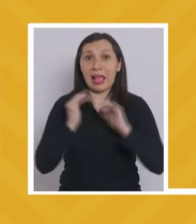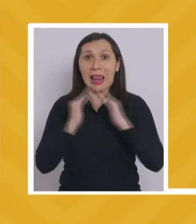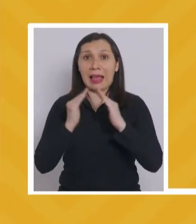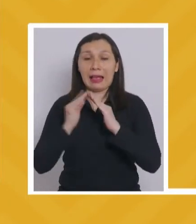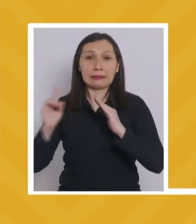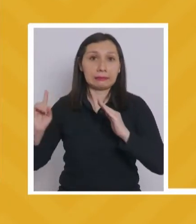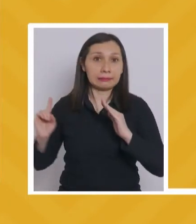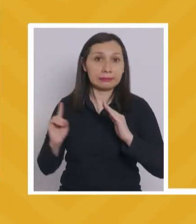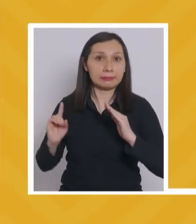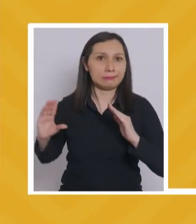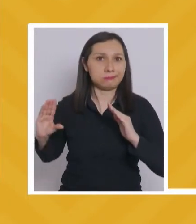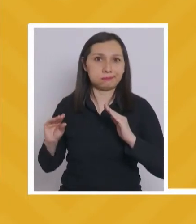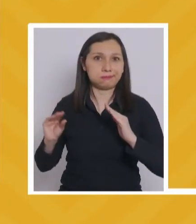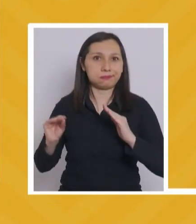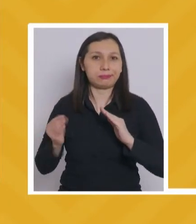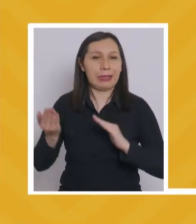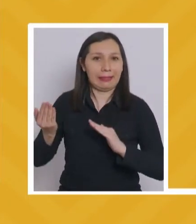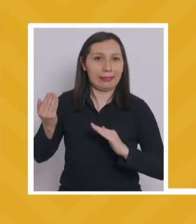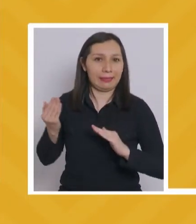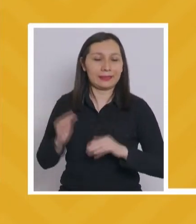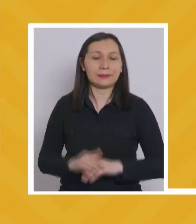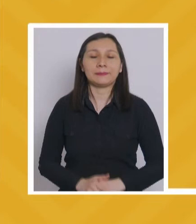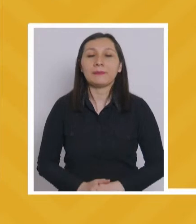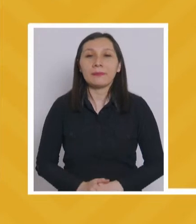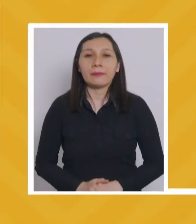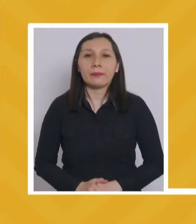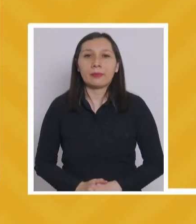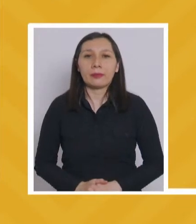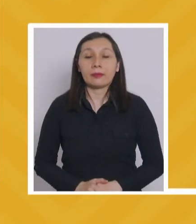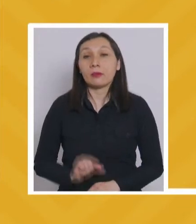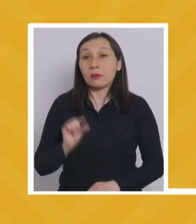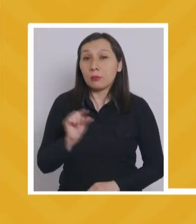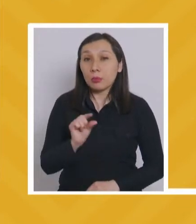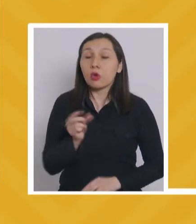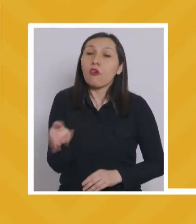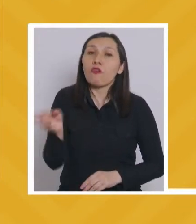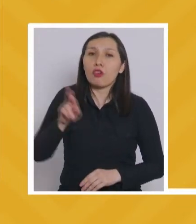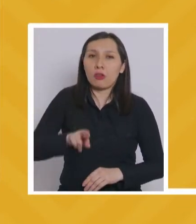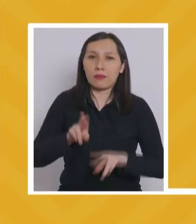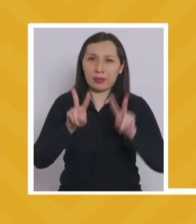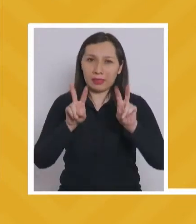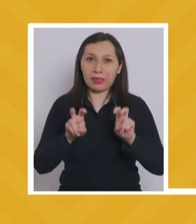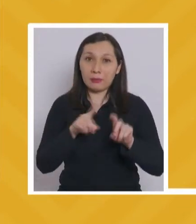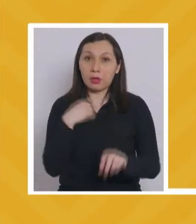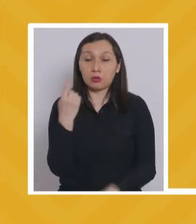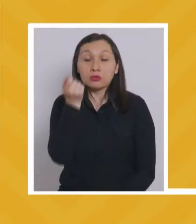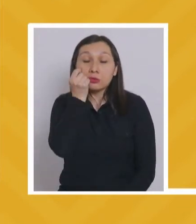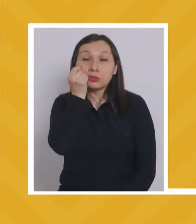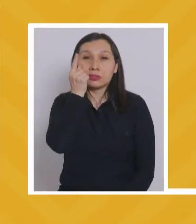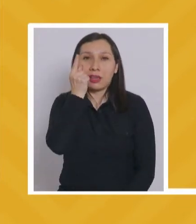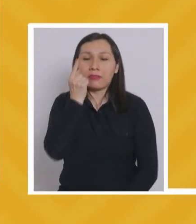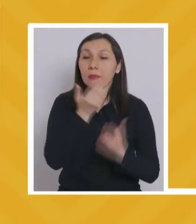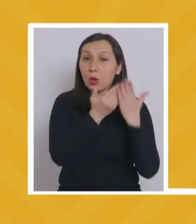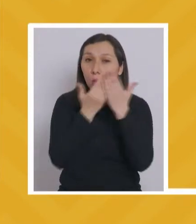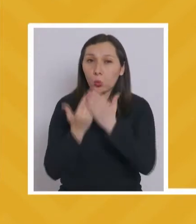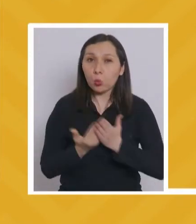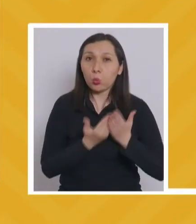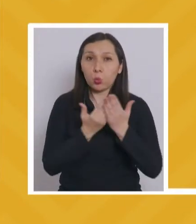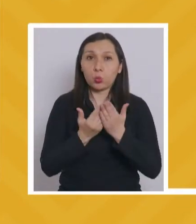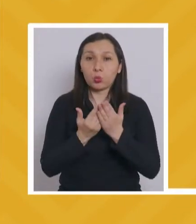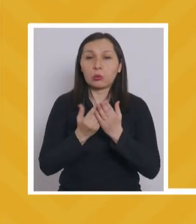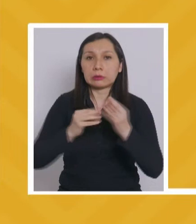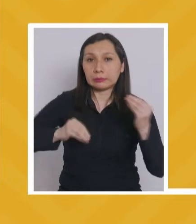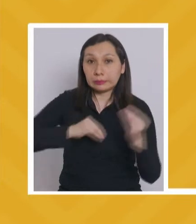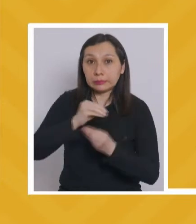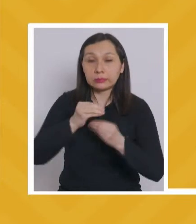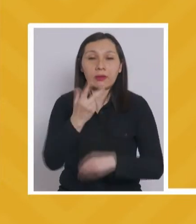These are the effects of the pandemics when you work from home. Going back to this topic, we know that